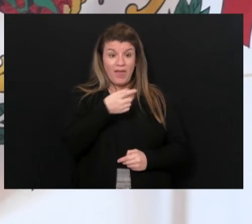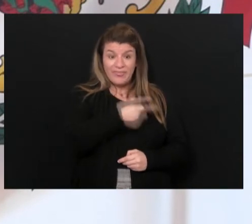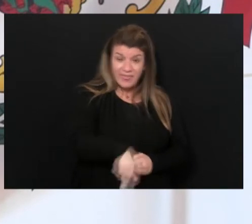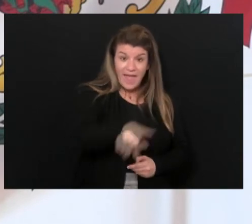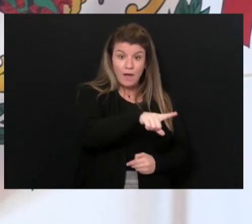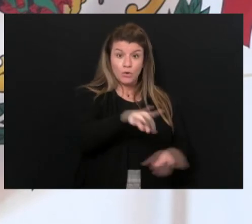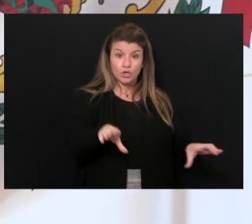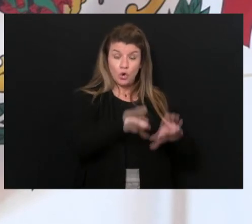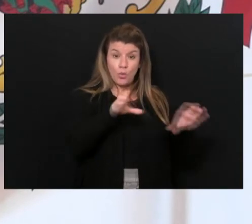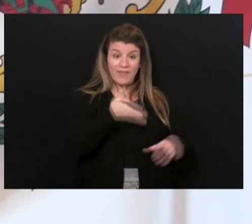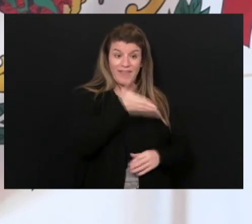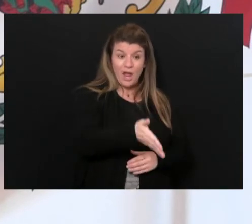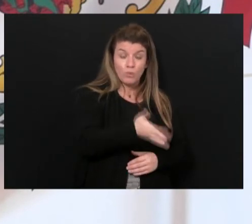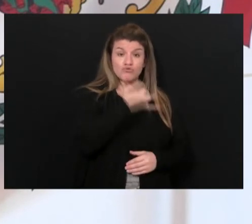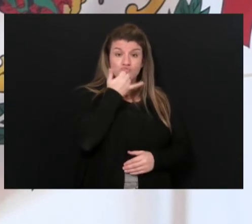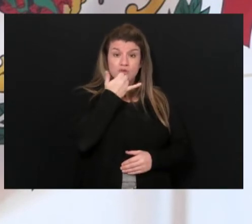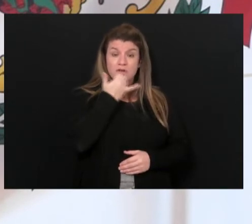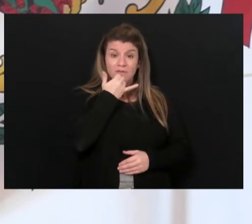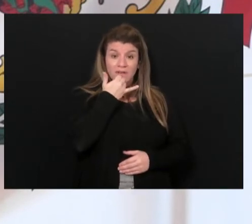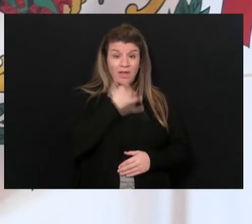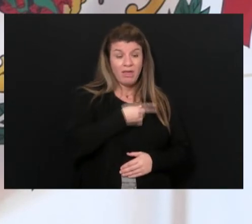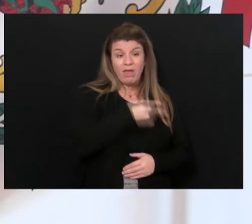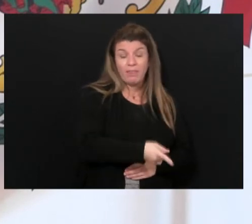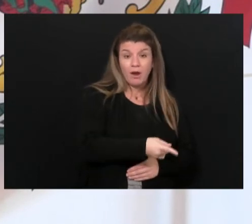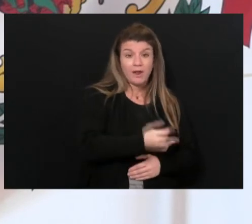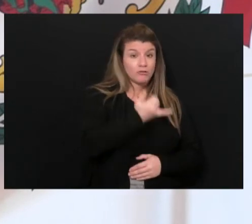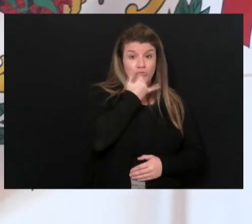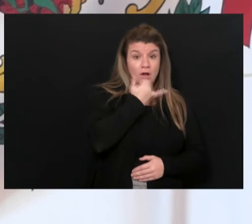is wrong, they're just as wrong as